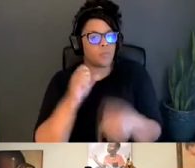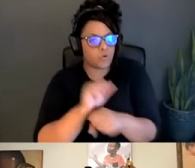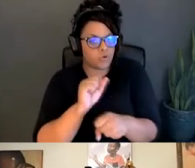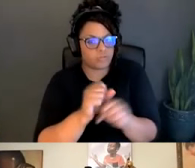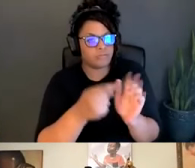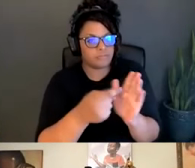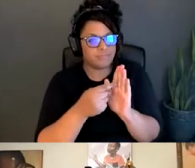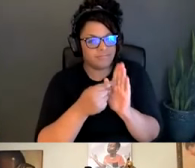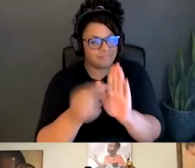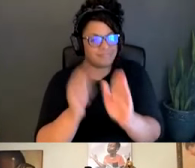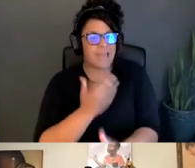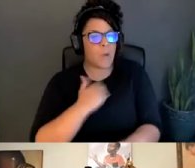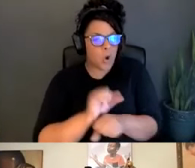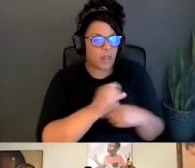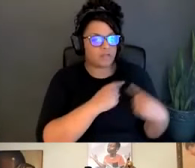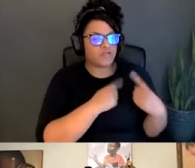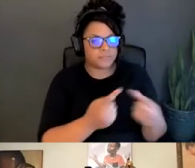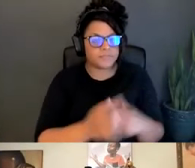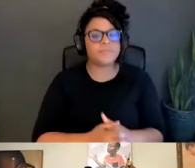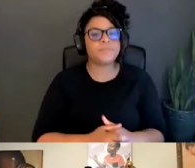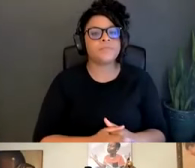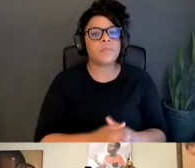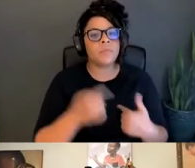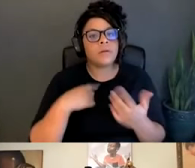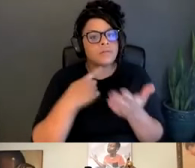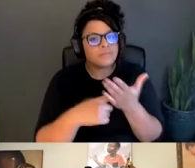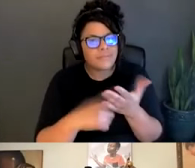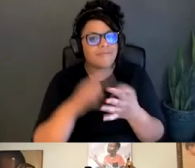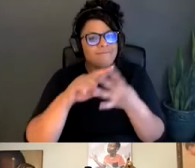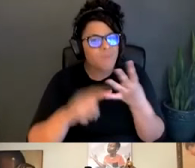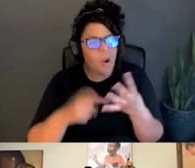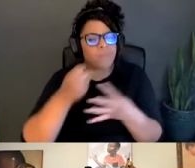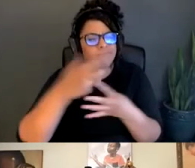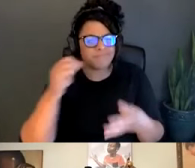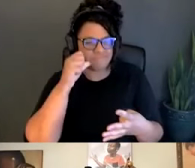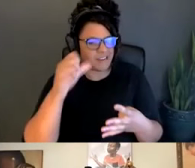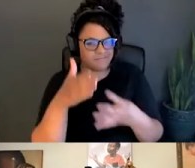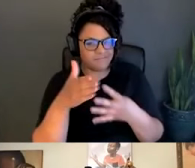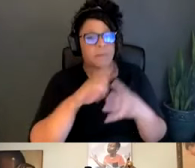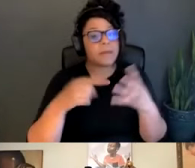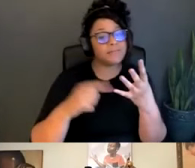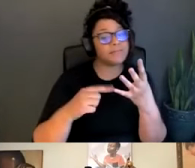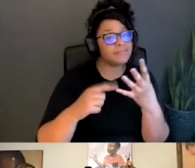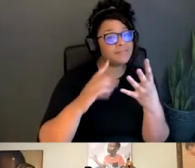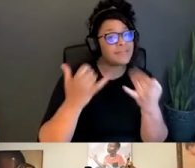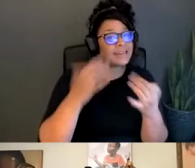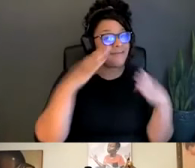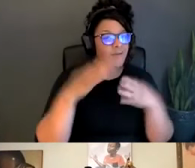is pushing forward. I'm not going to go into all 4 because today we are here to talk about the power of